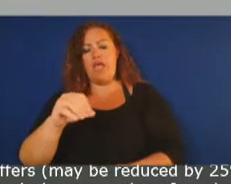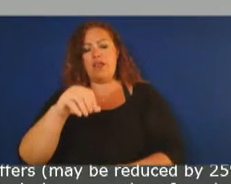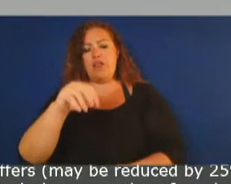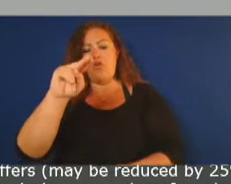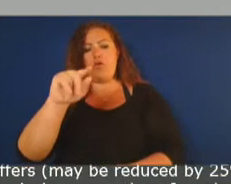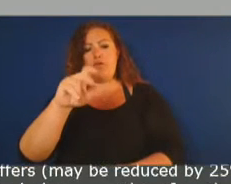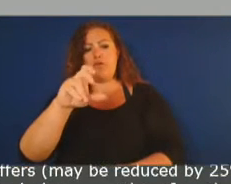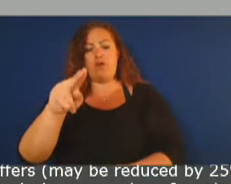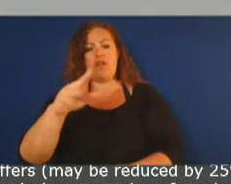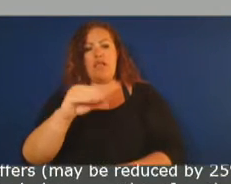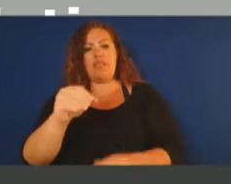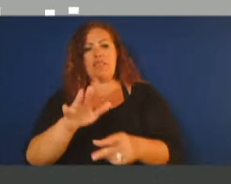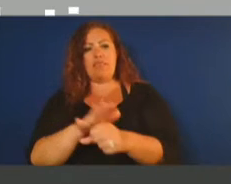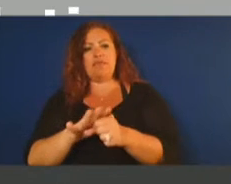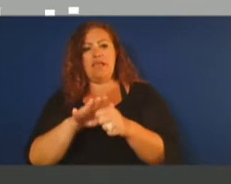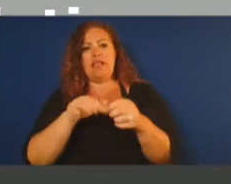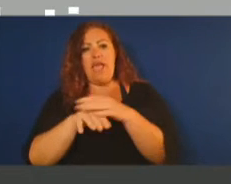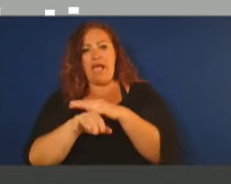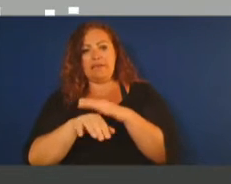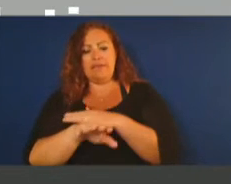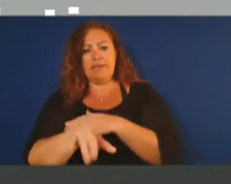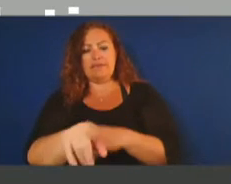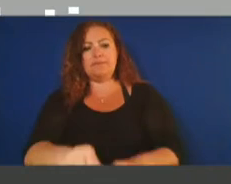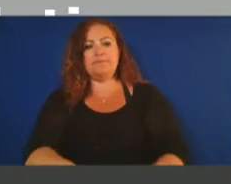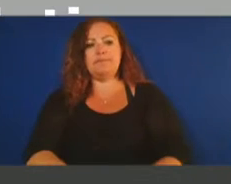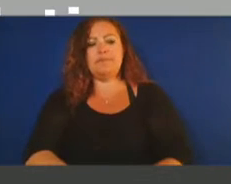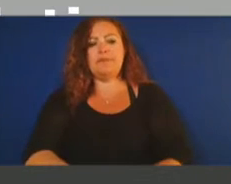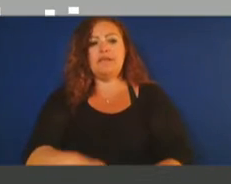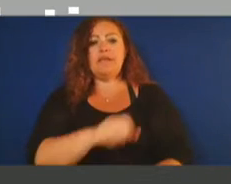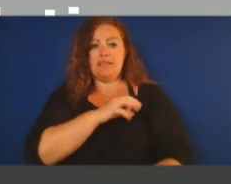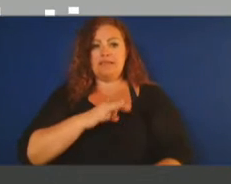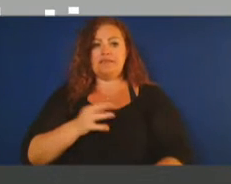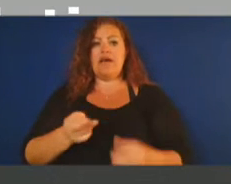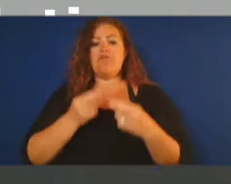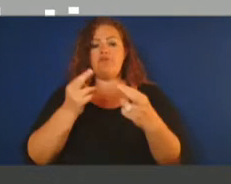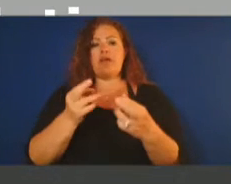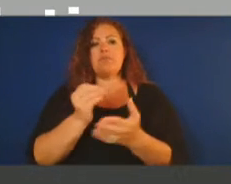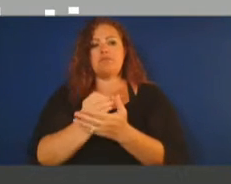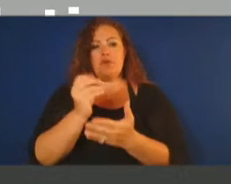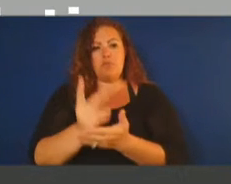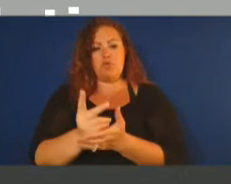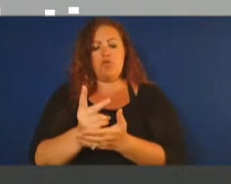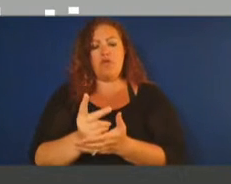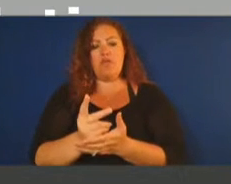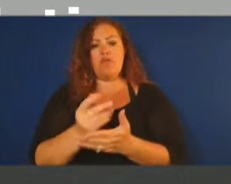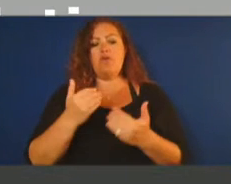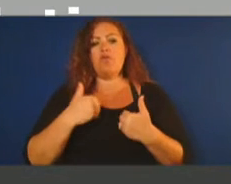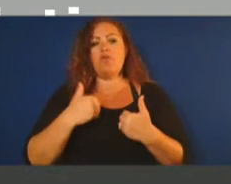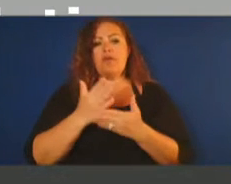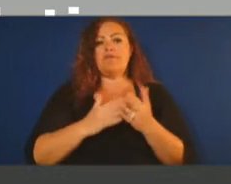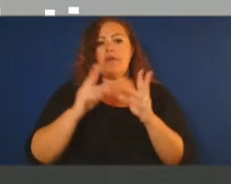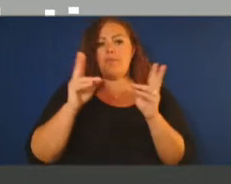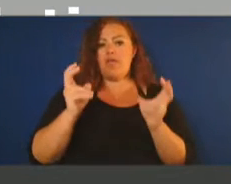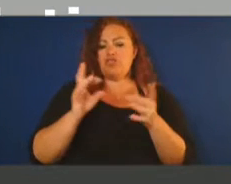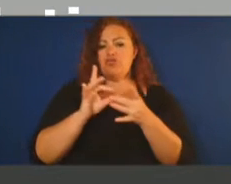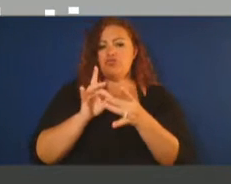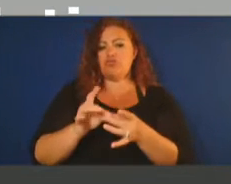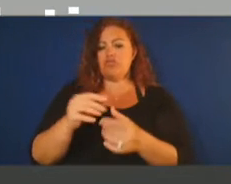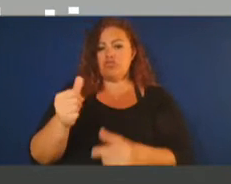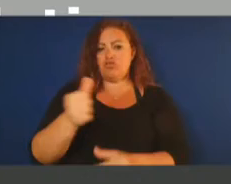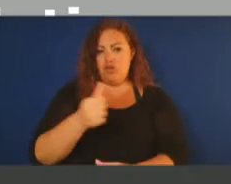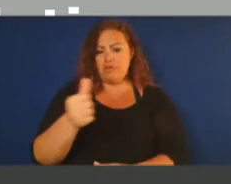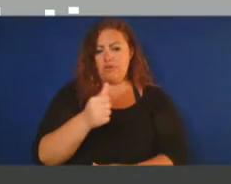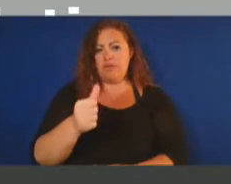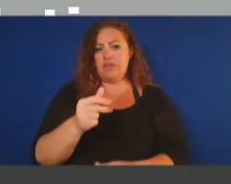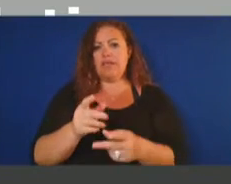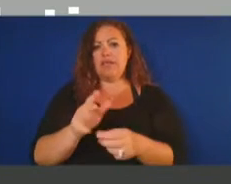site's access so staff does recommend approval of this petition excuse me we do have some outstanding issues uh with transportation and site and building